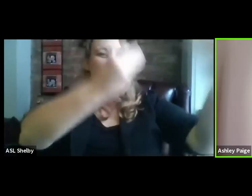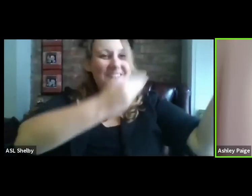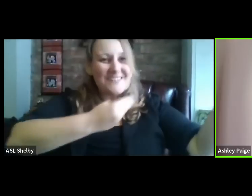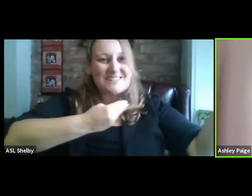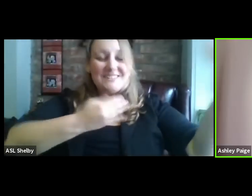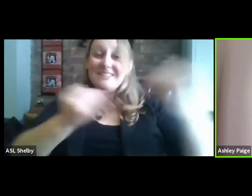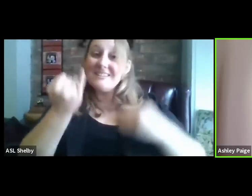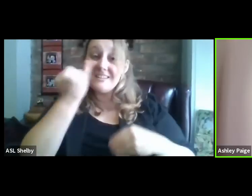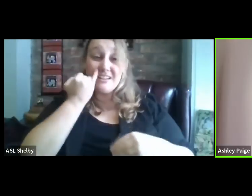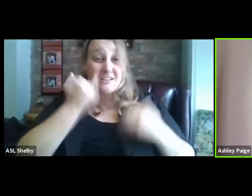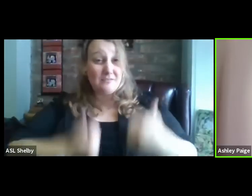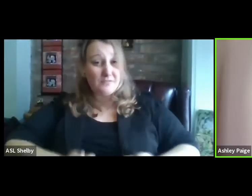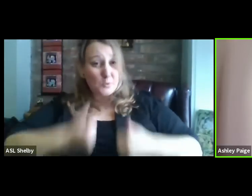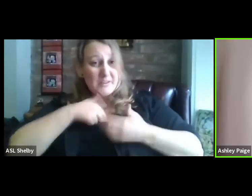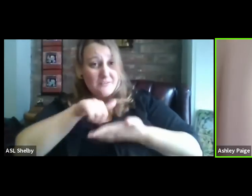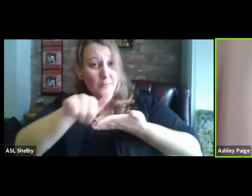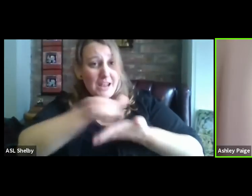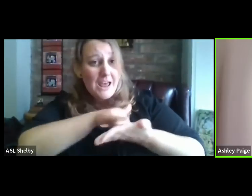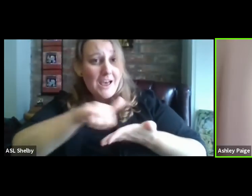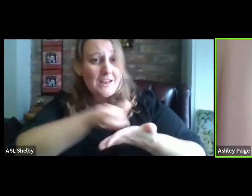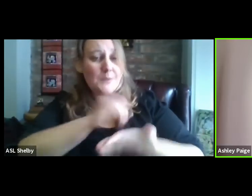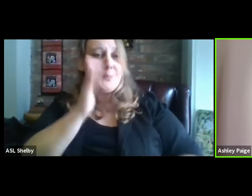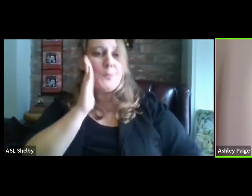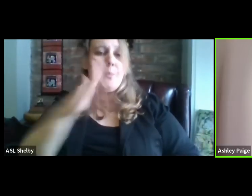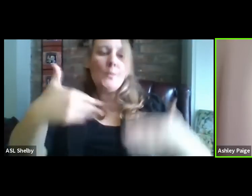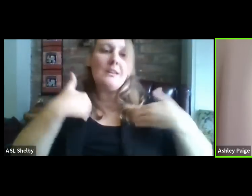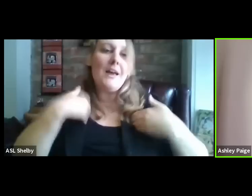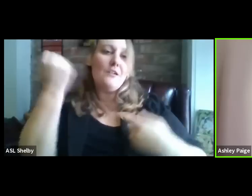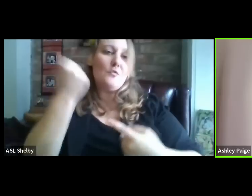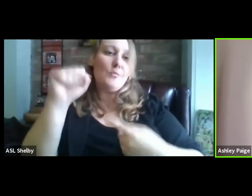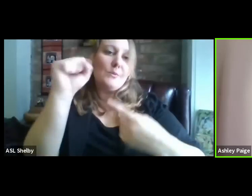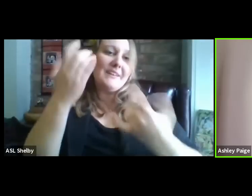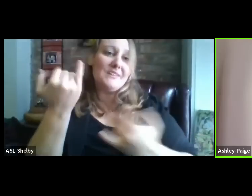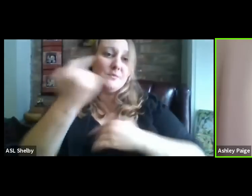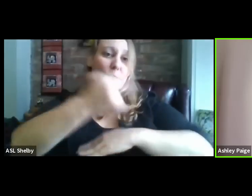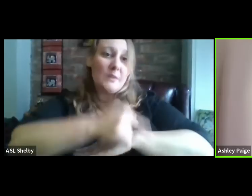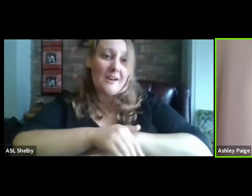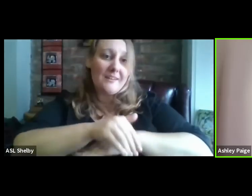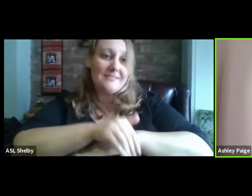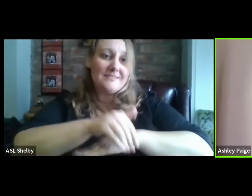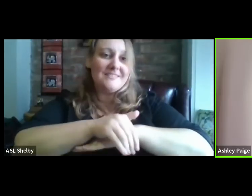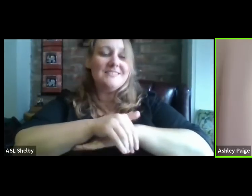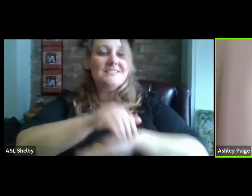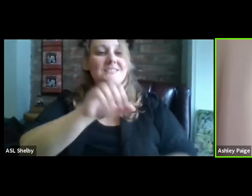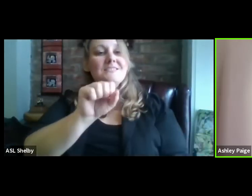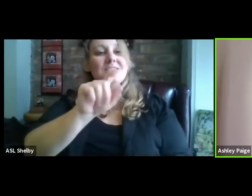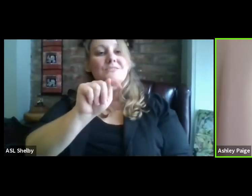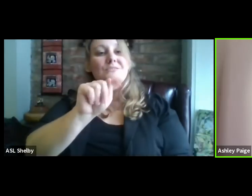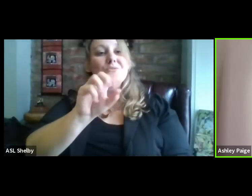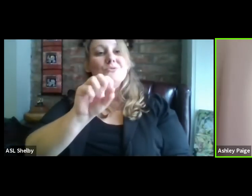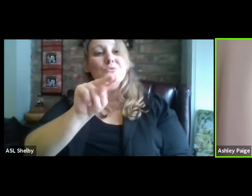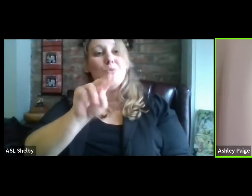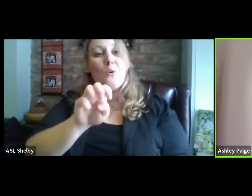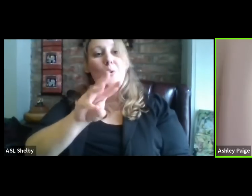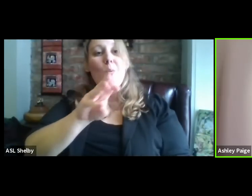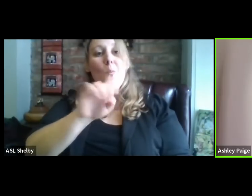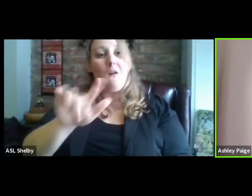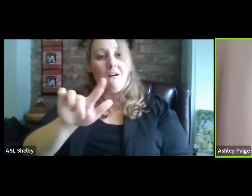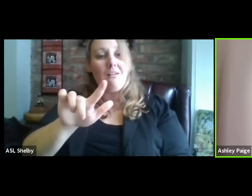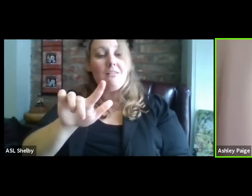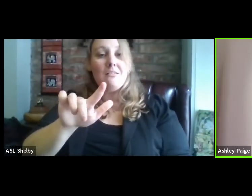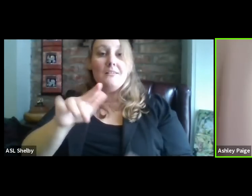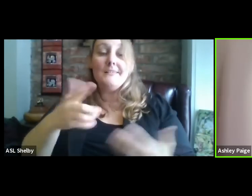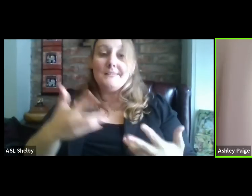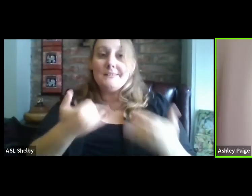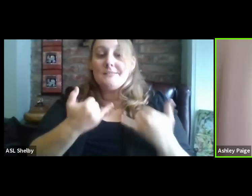police violence, there will be a protest tonight at Stonewall. The times have changed to respect the new curfew that's